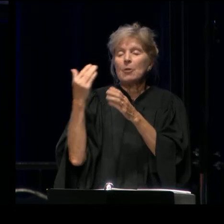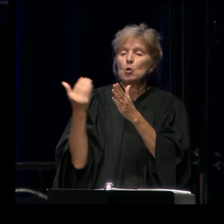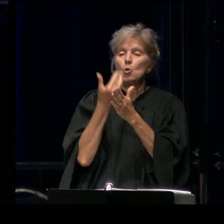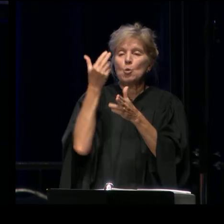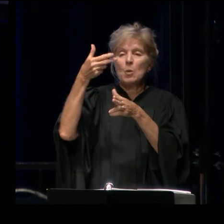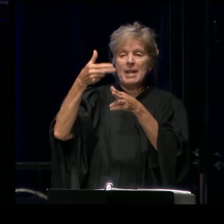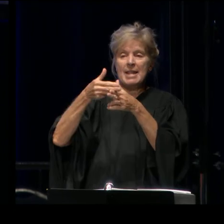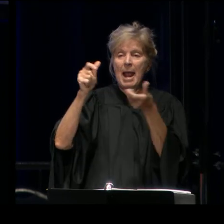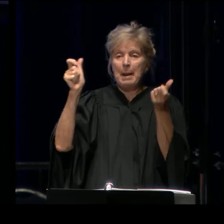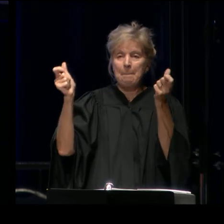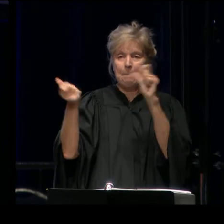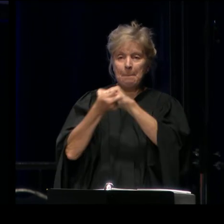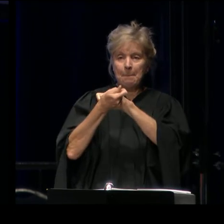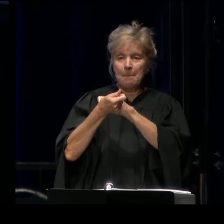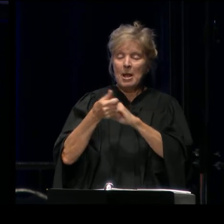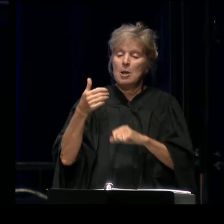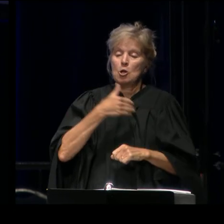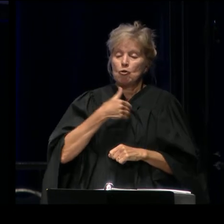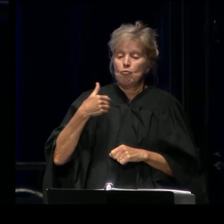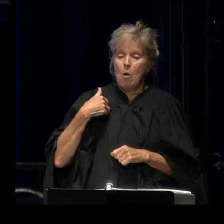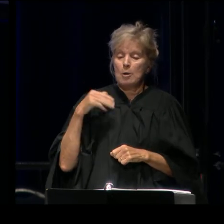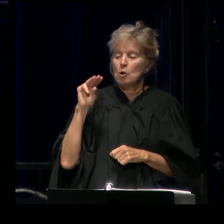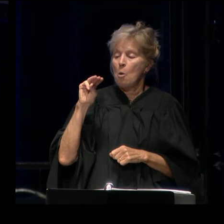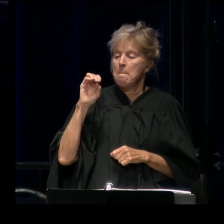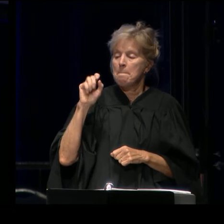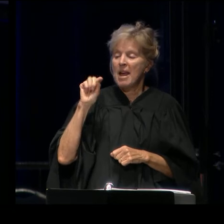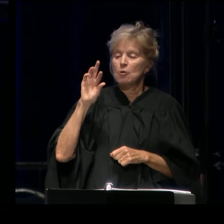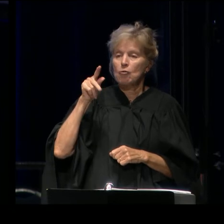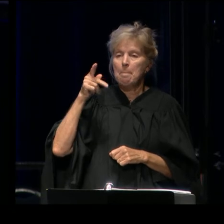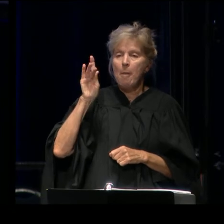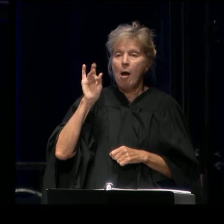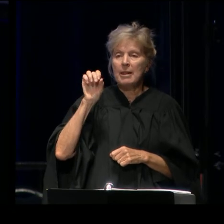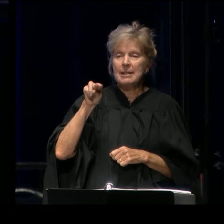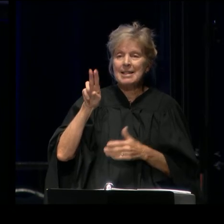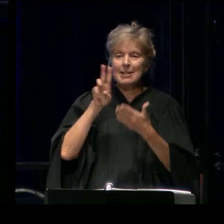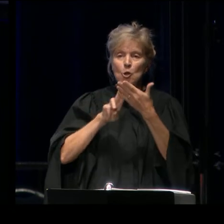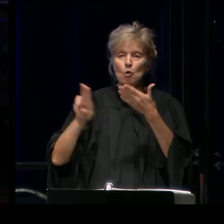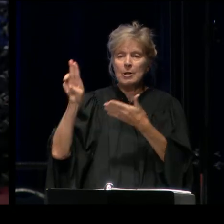new name, Toronto Metropolitan University.